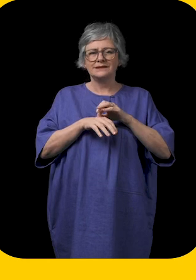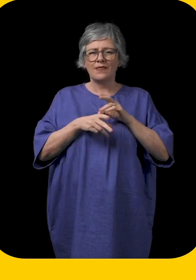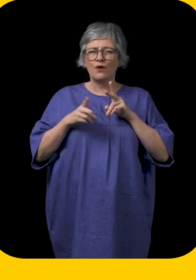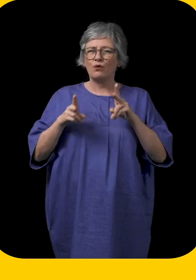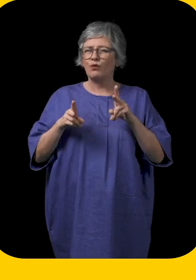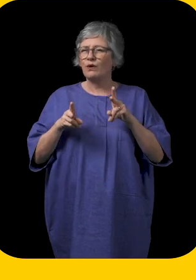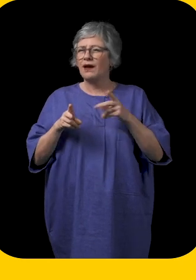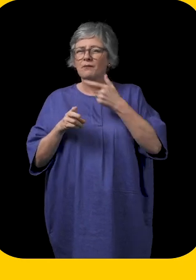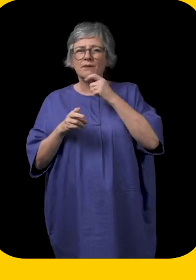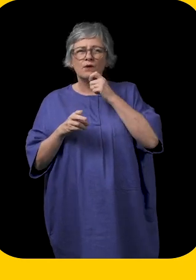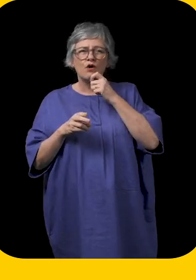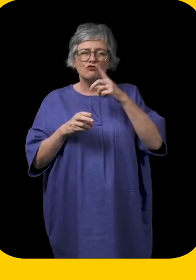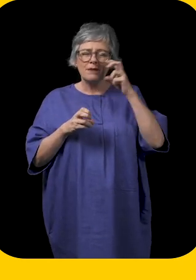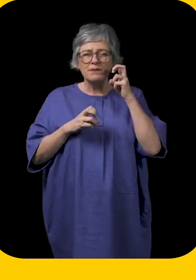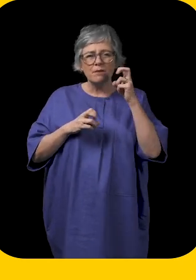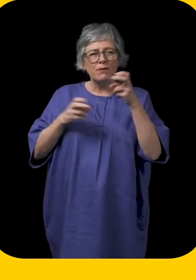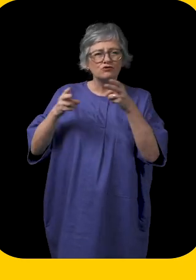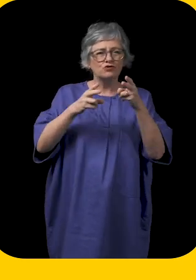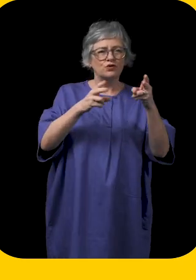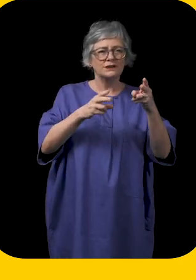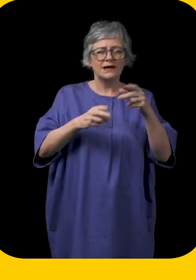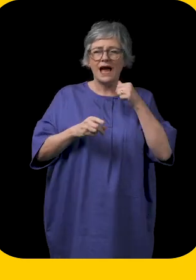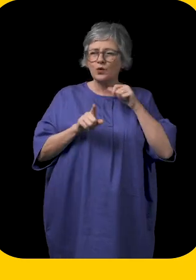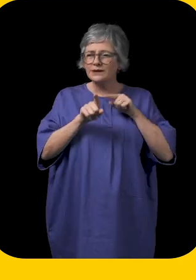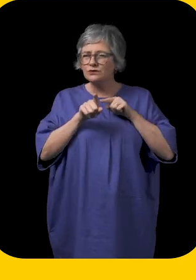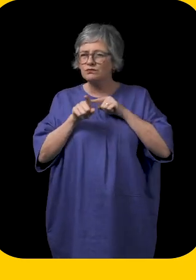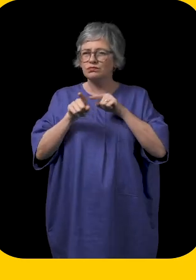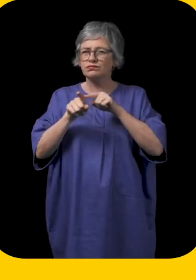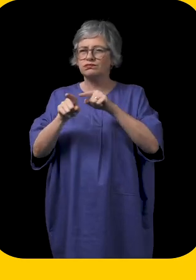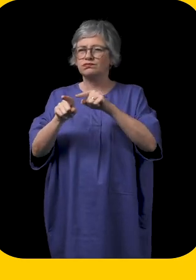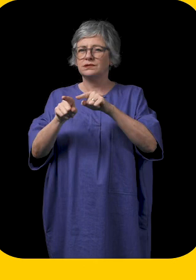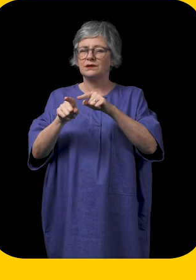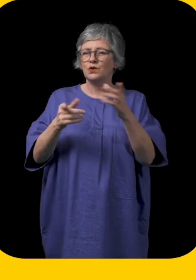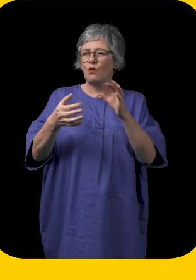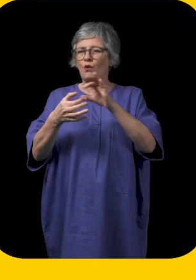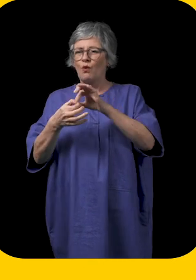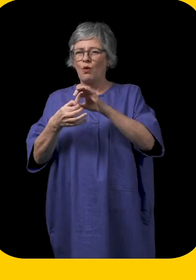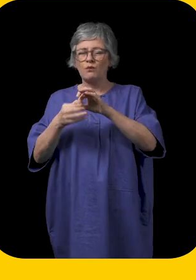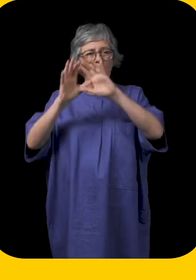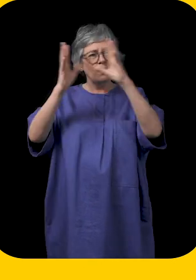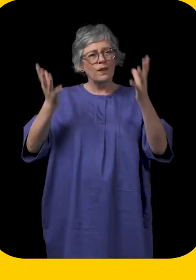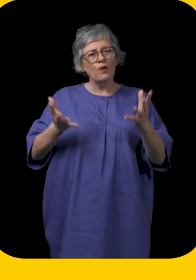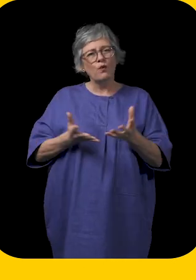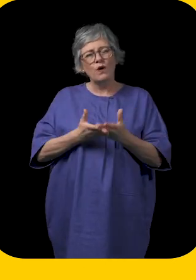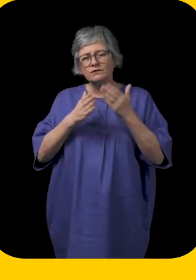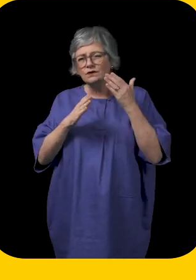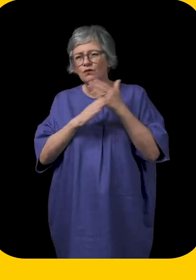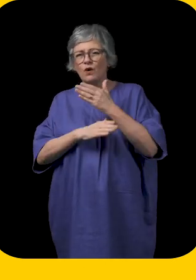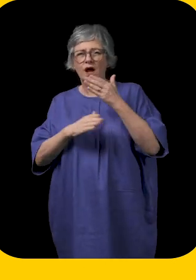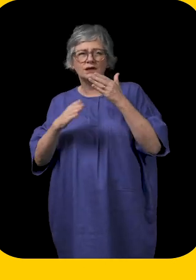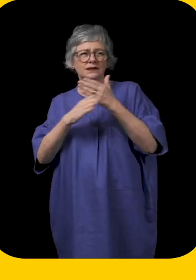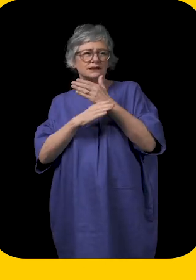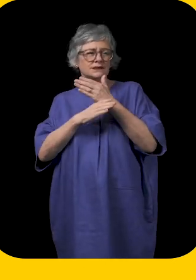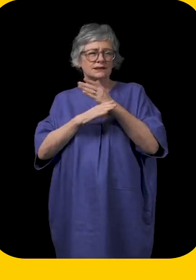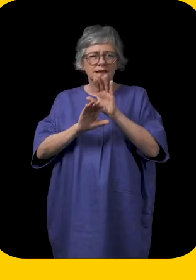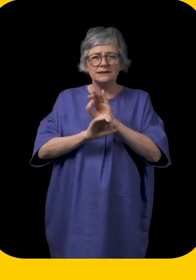people remember the bus route. I know I need to trace it to go home. The world of work, bus